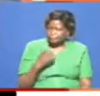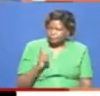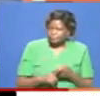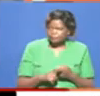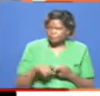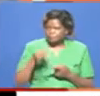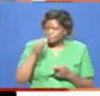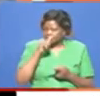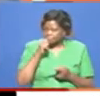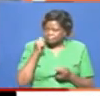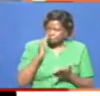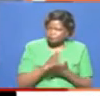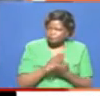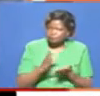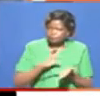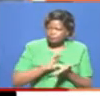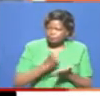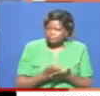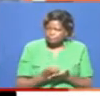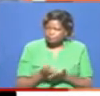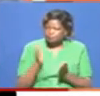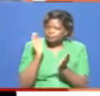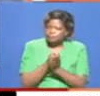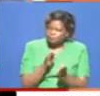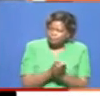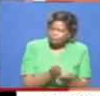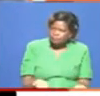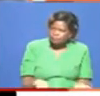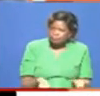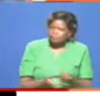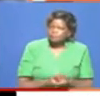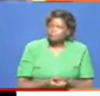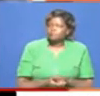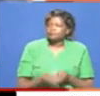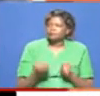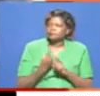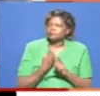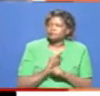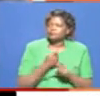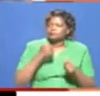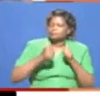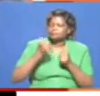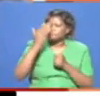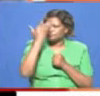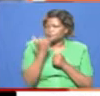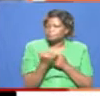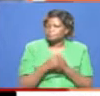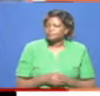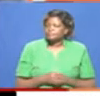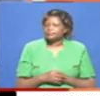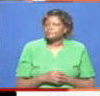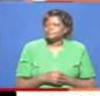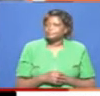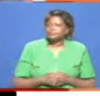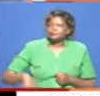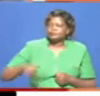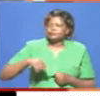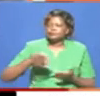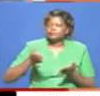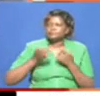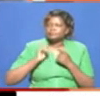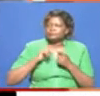funding, mainstream banks, venture capitalists, PEs, and so on and so forth. Which is why we need to